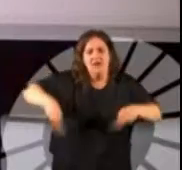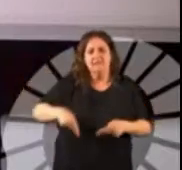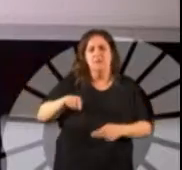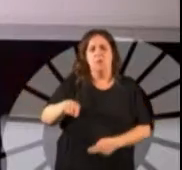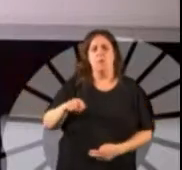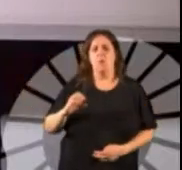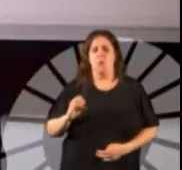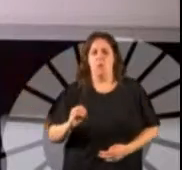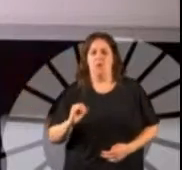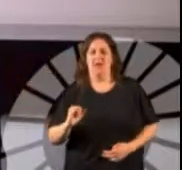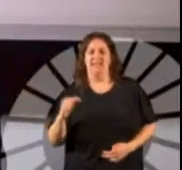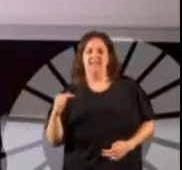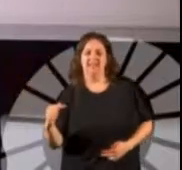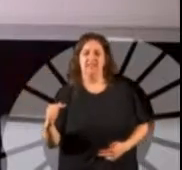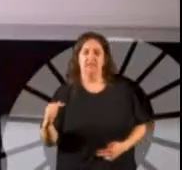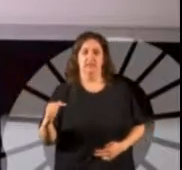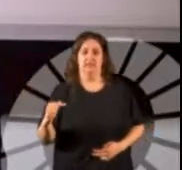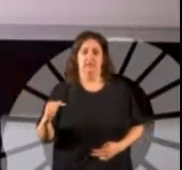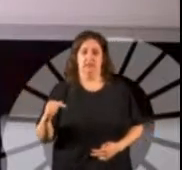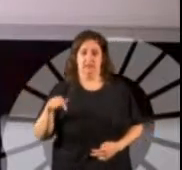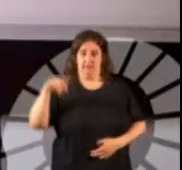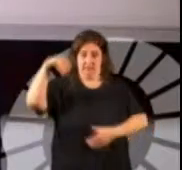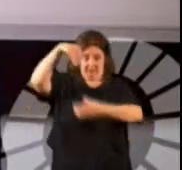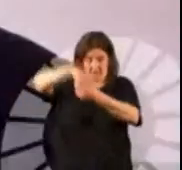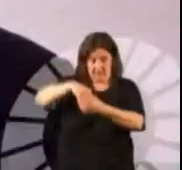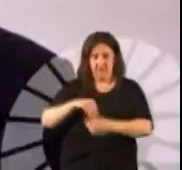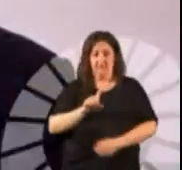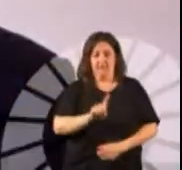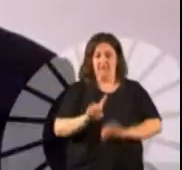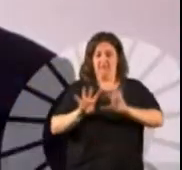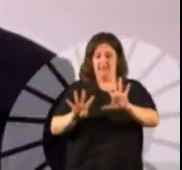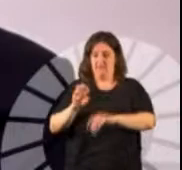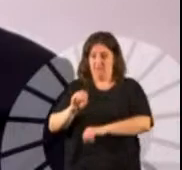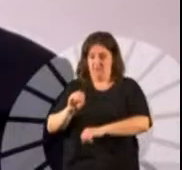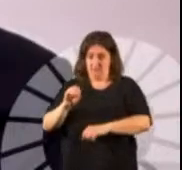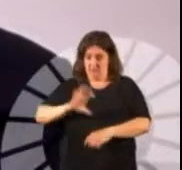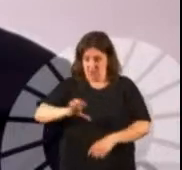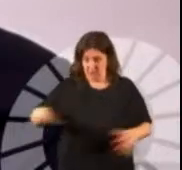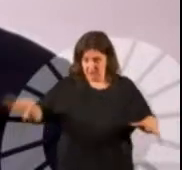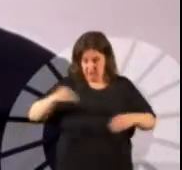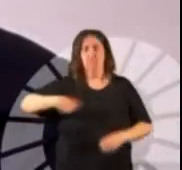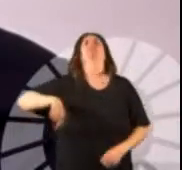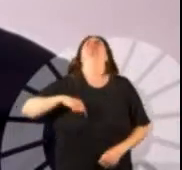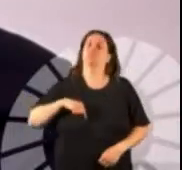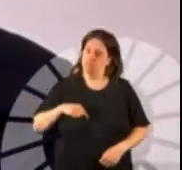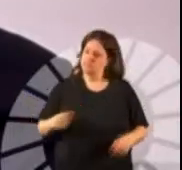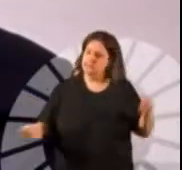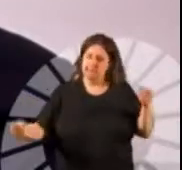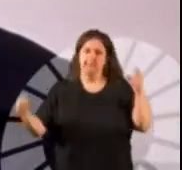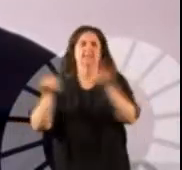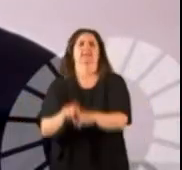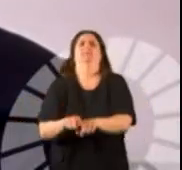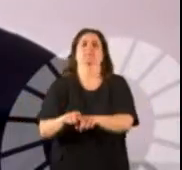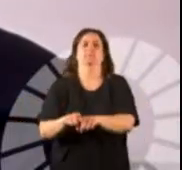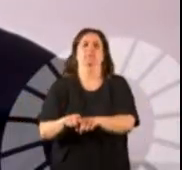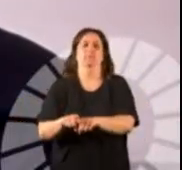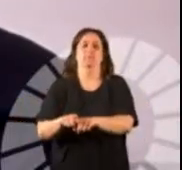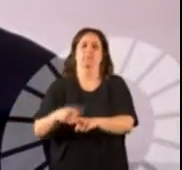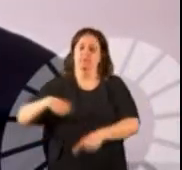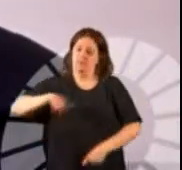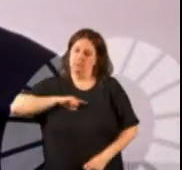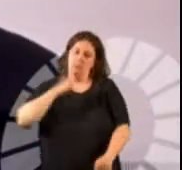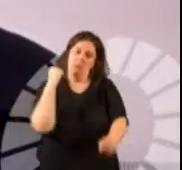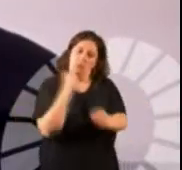free from violence and harassment. Our global commitments include clear